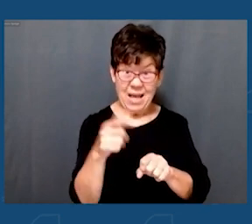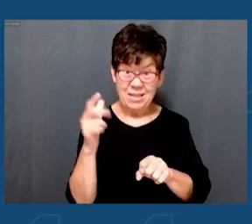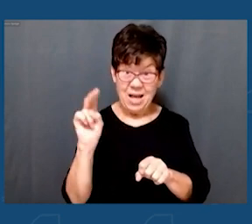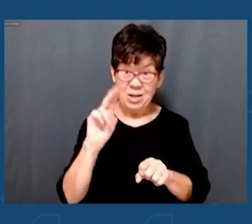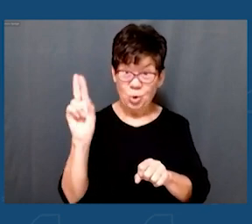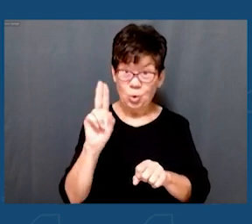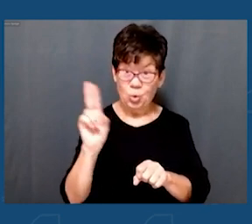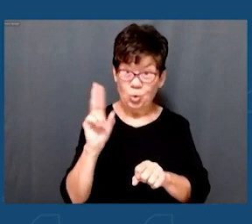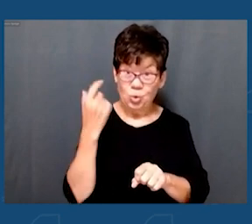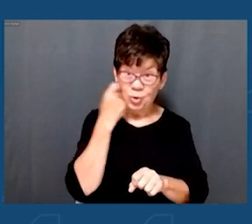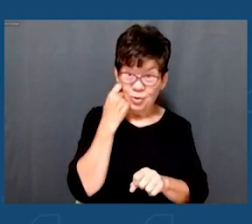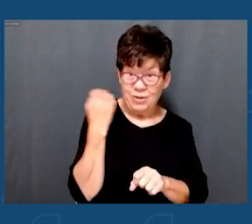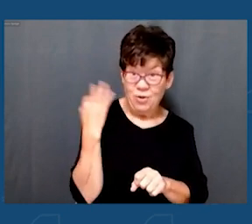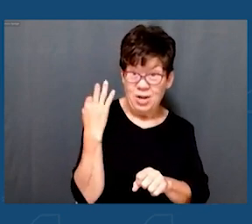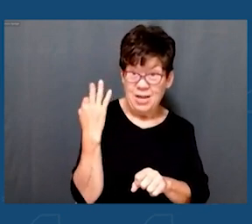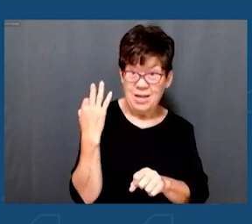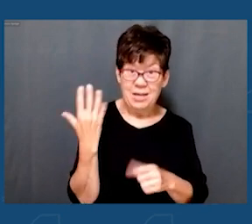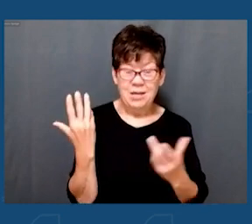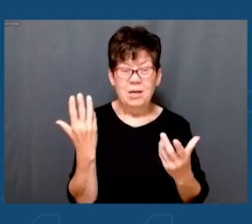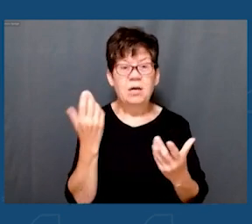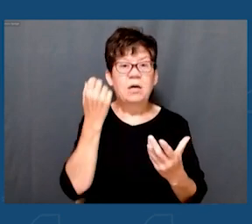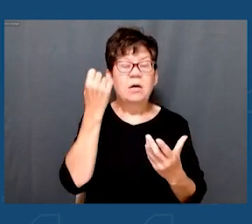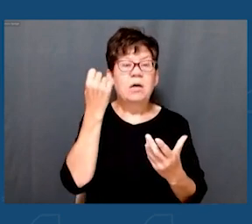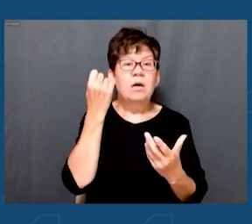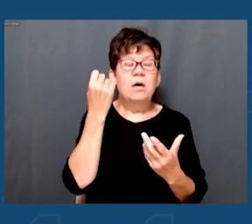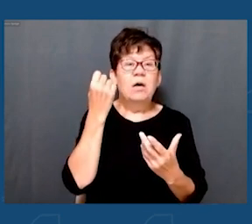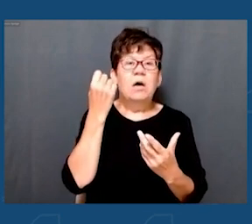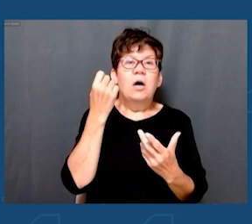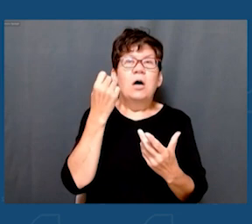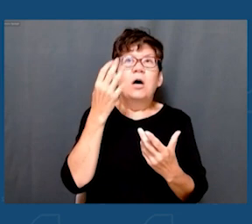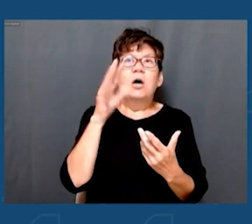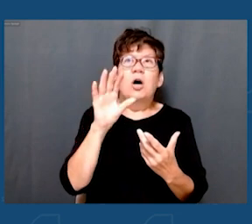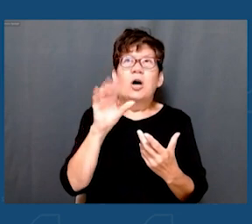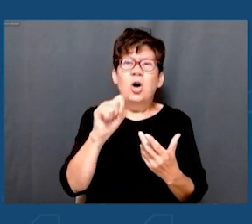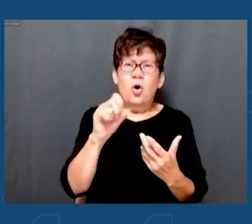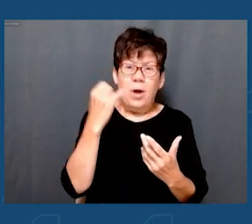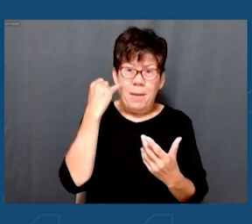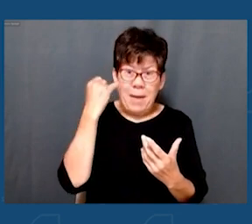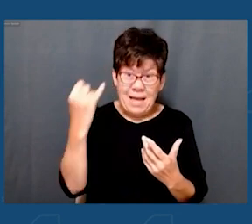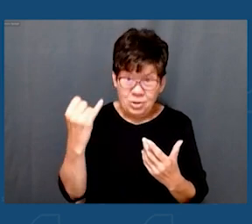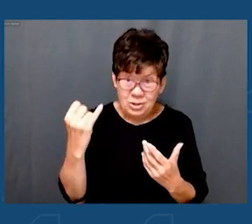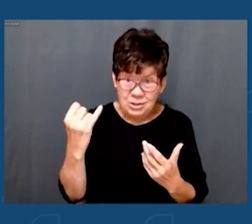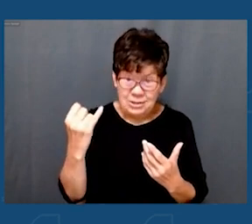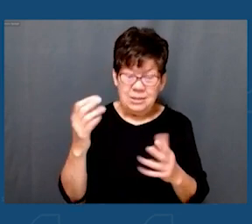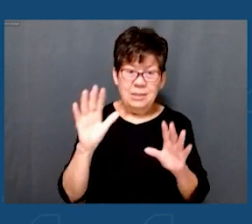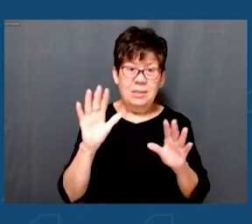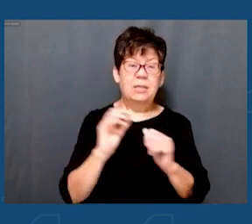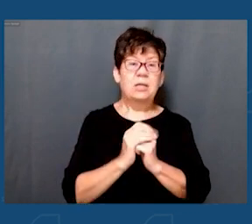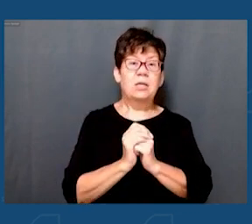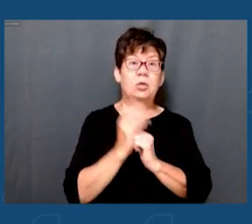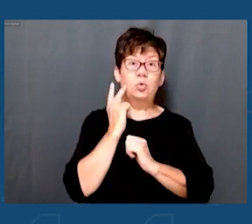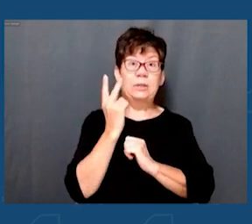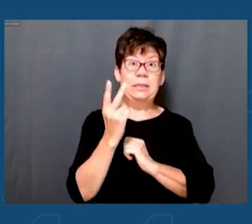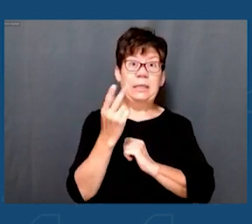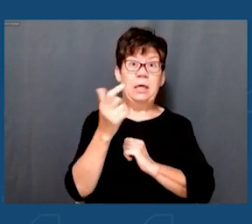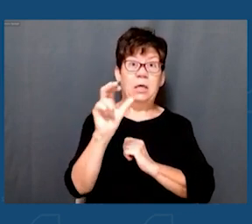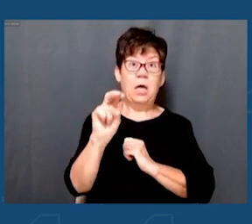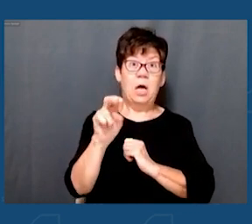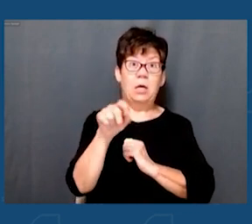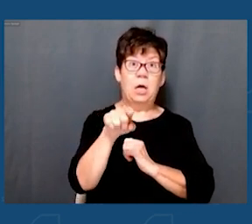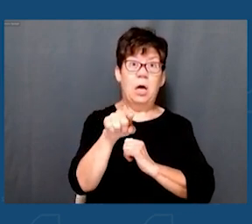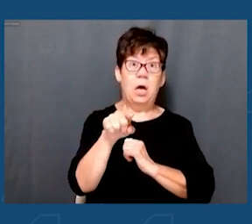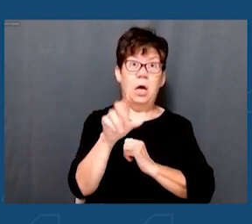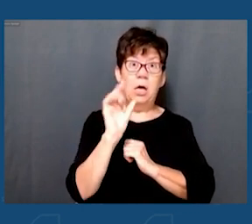ongoing investigation, we couldn't have it here today, but just imagine the terror in anyone's eyes when they see that gun and still having